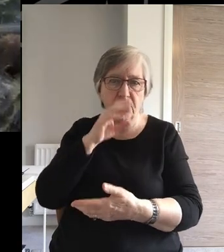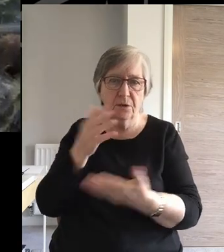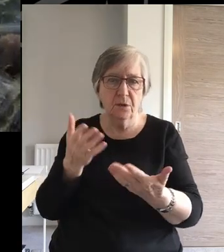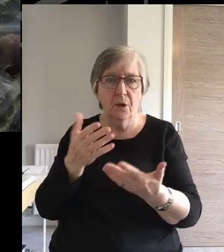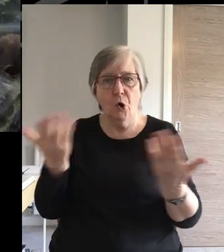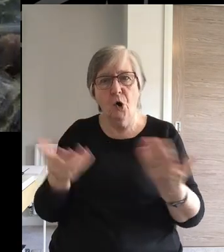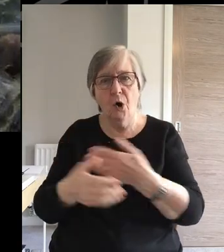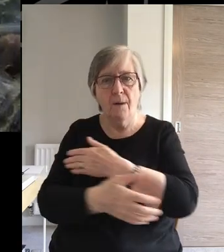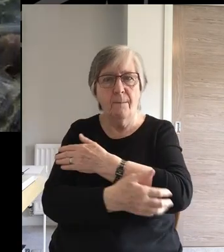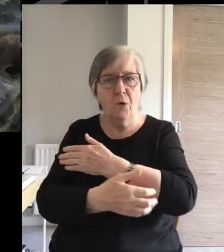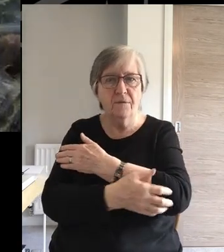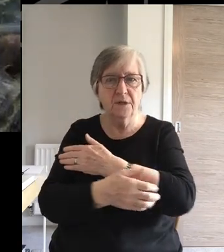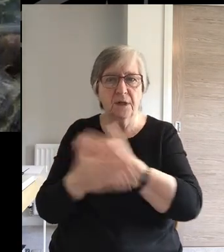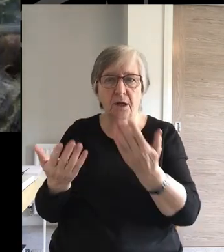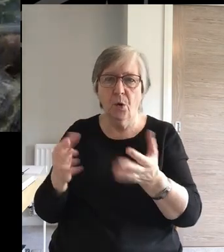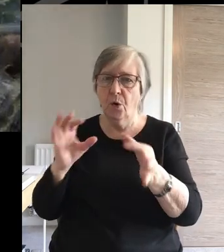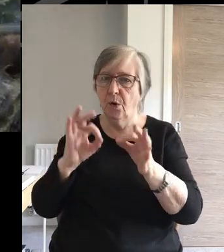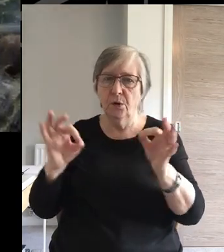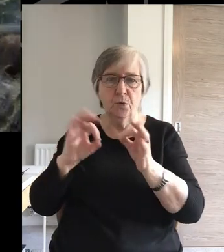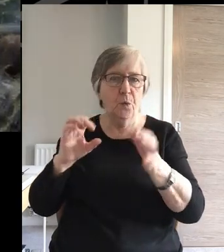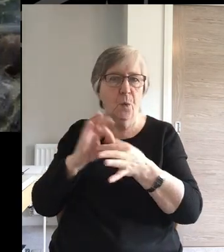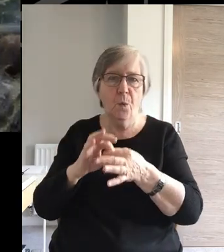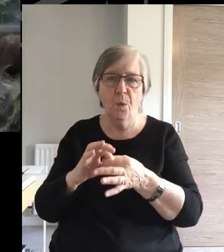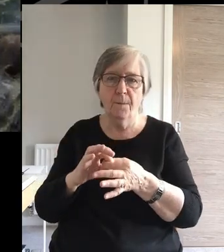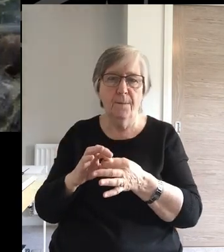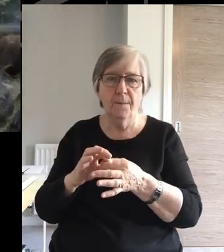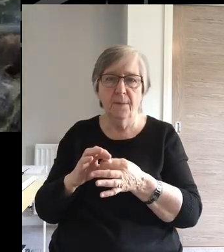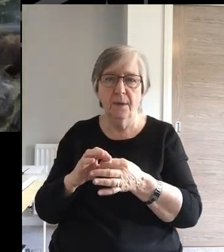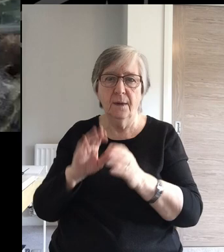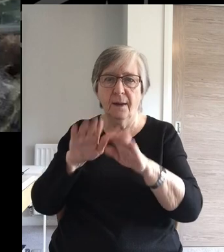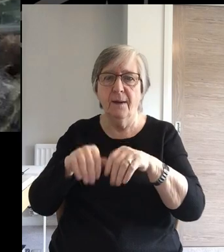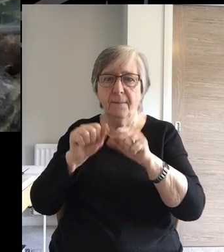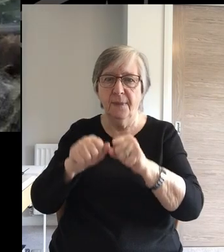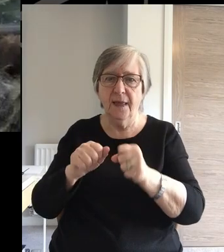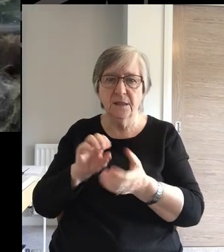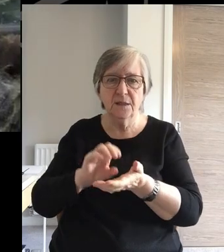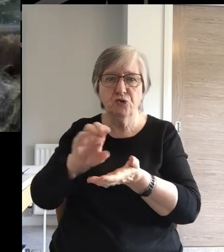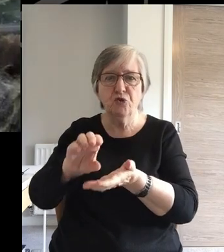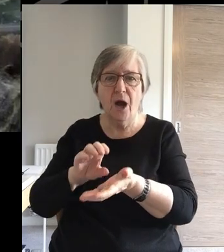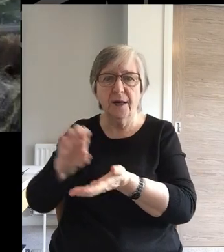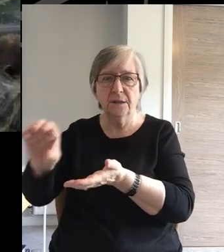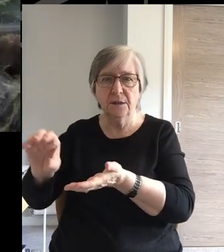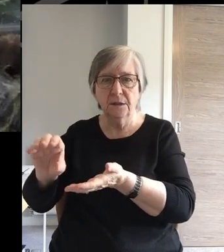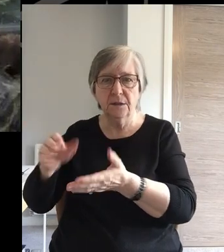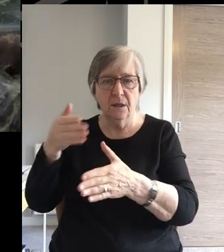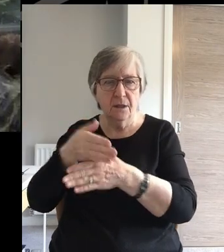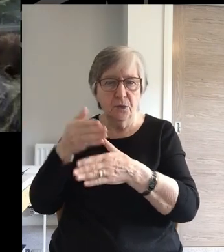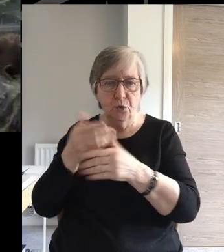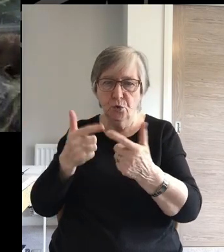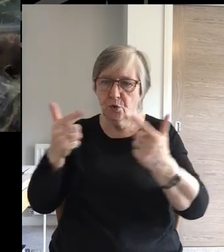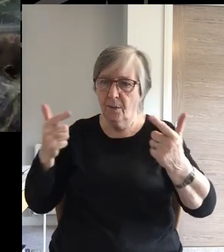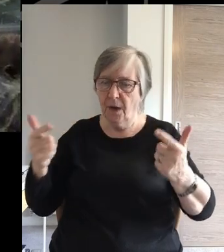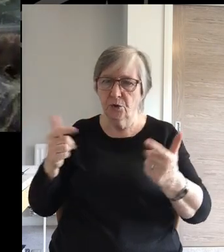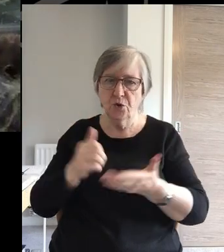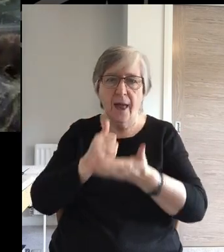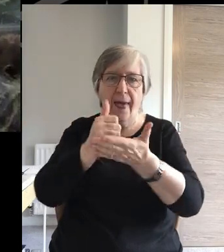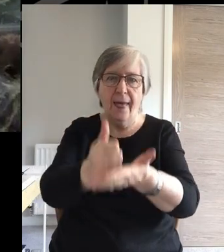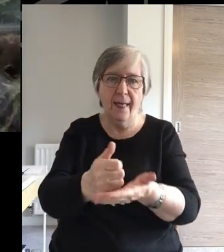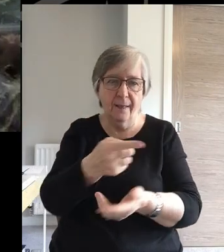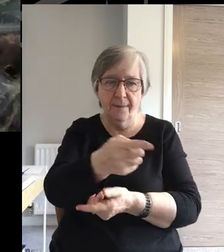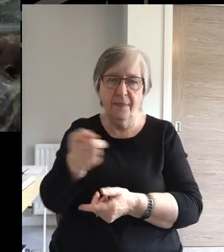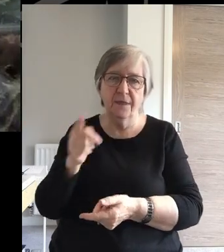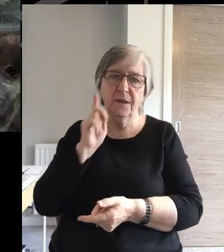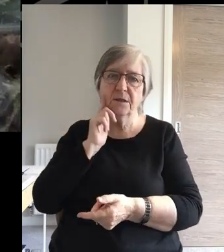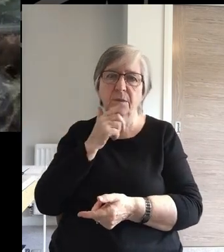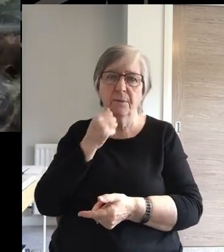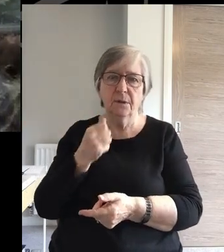poverty and by homelessness. Bless the charities who do so much to help the oppressed.